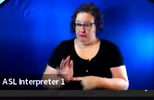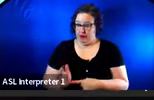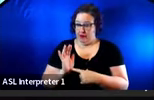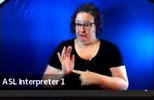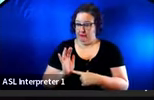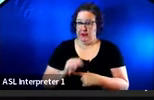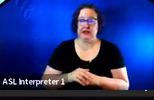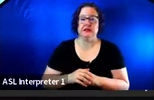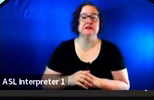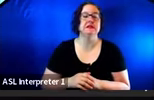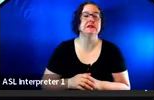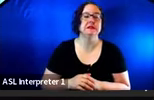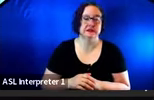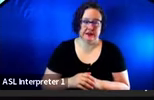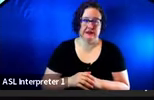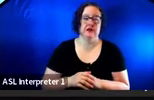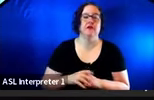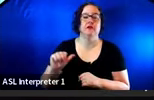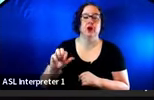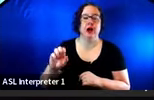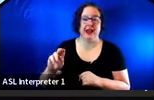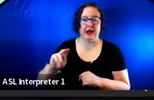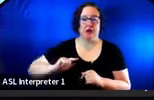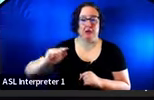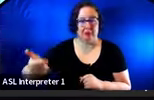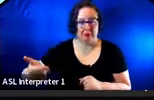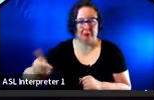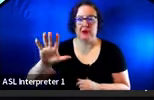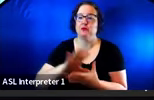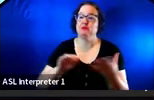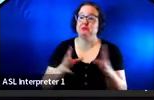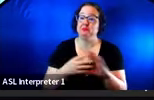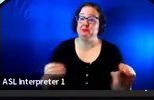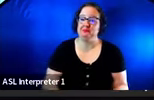Q&A. I'll hand it over to Aaron. He'll tell you a little bit about his journey.